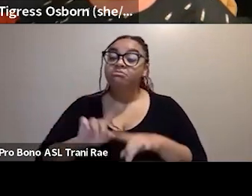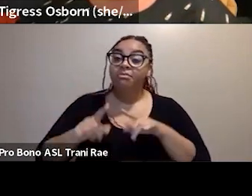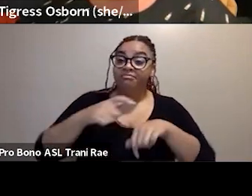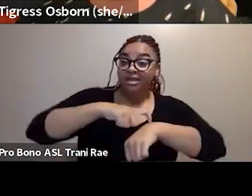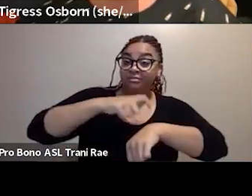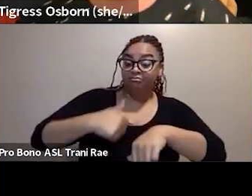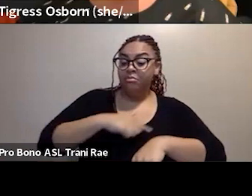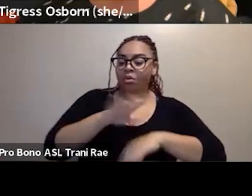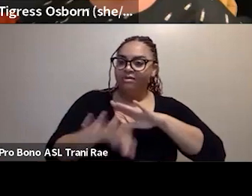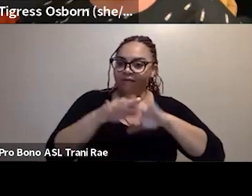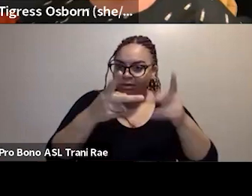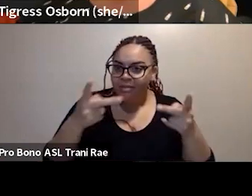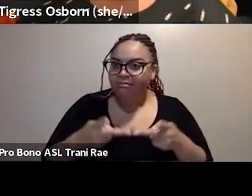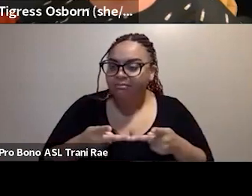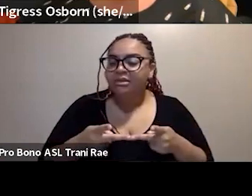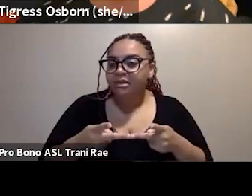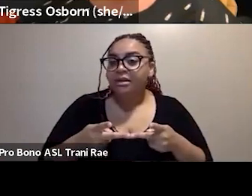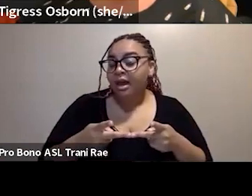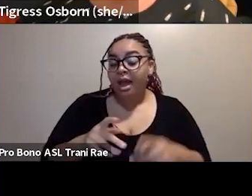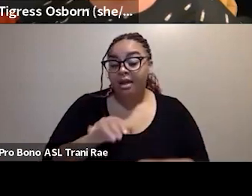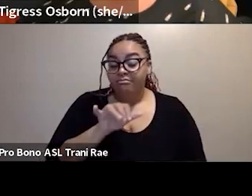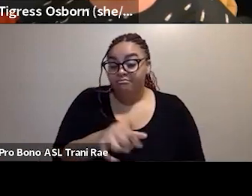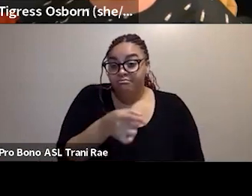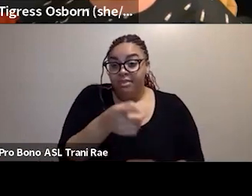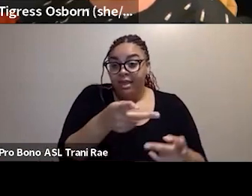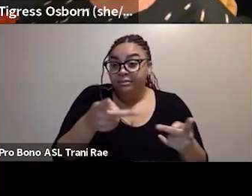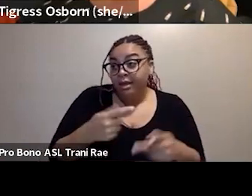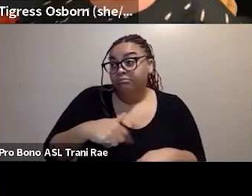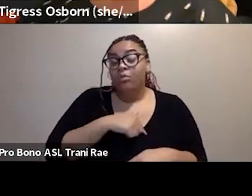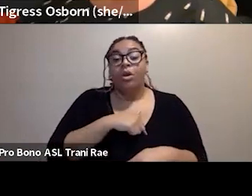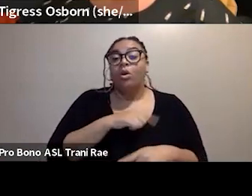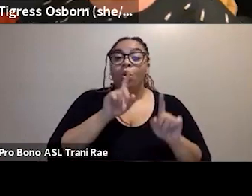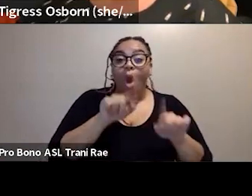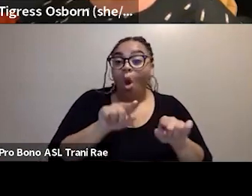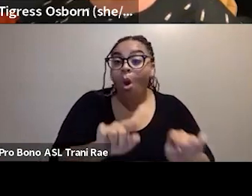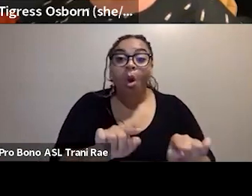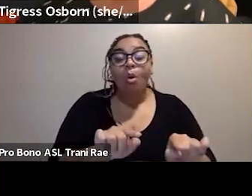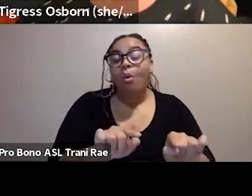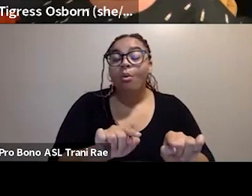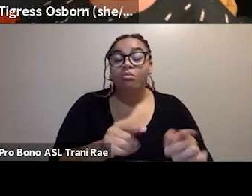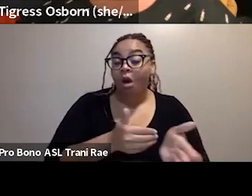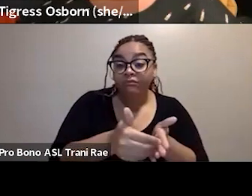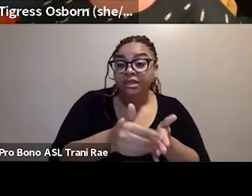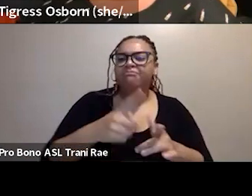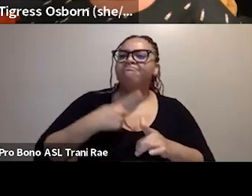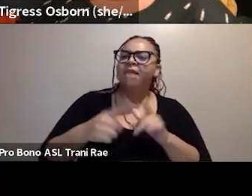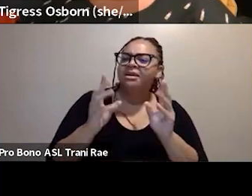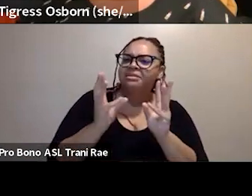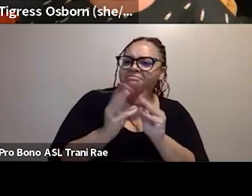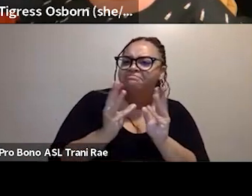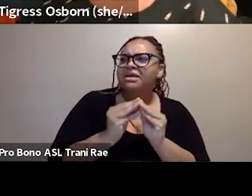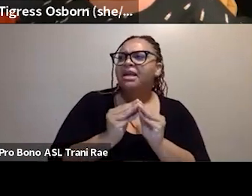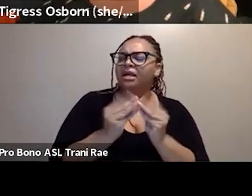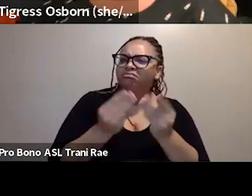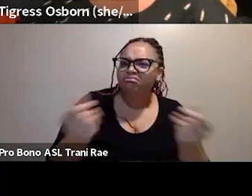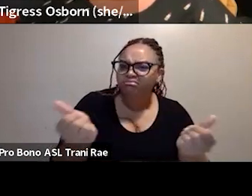Meet. And that's where we were meeting for a while. Then the meetings got more diffuse for a